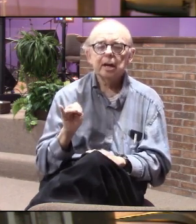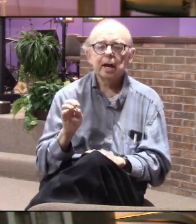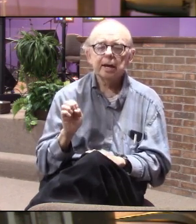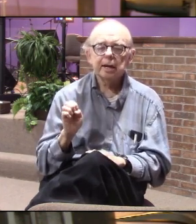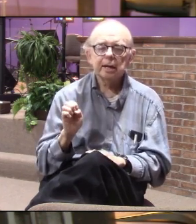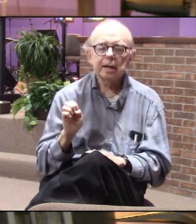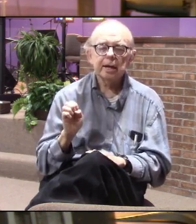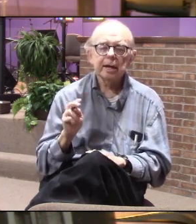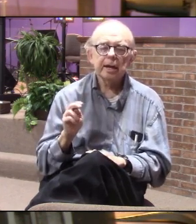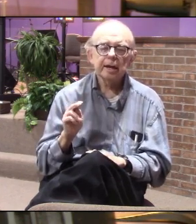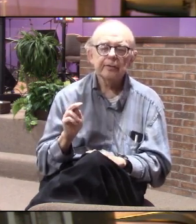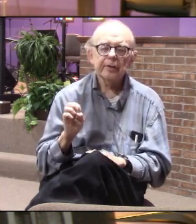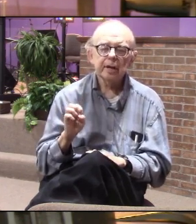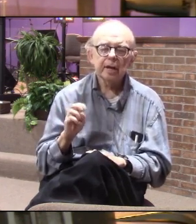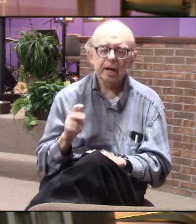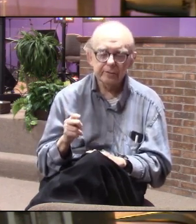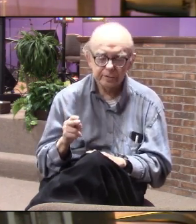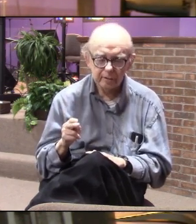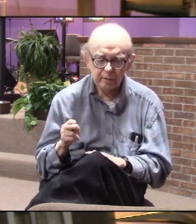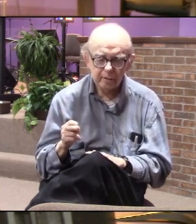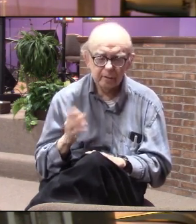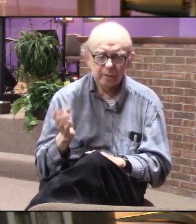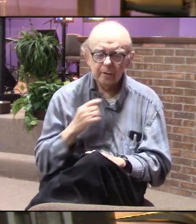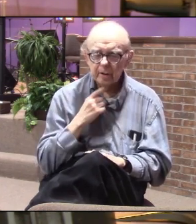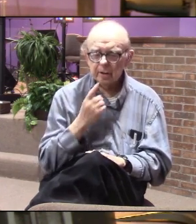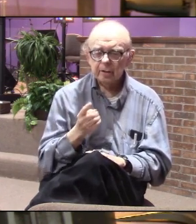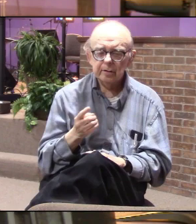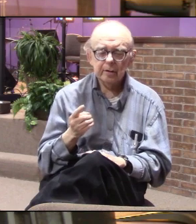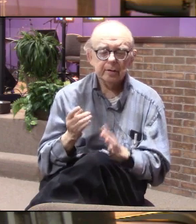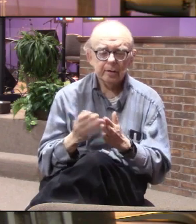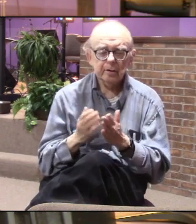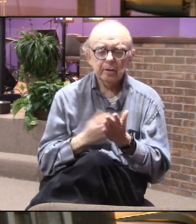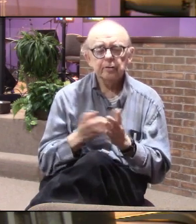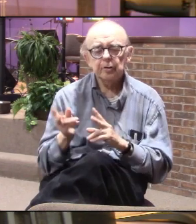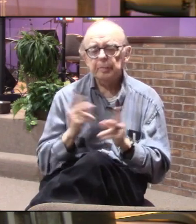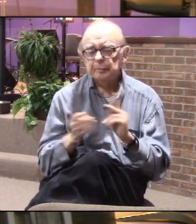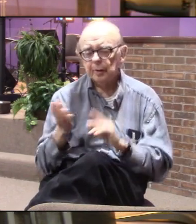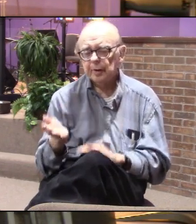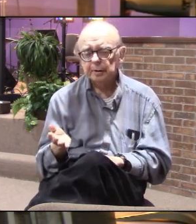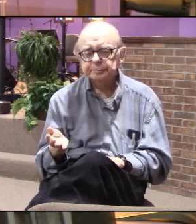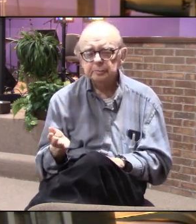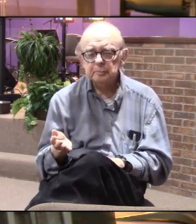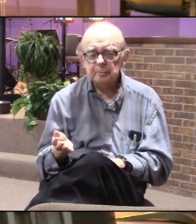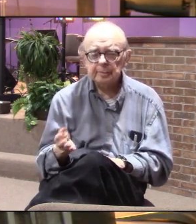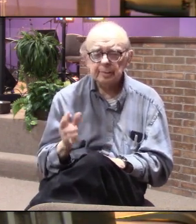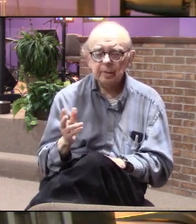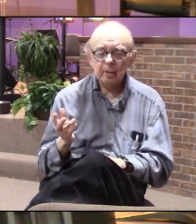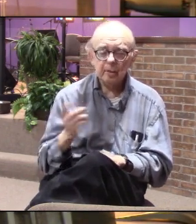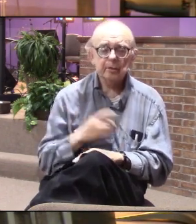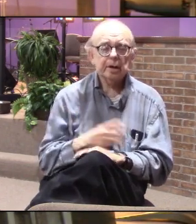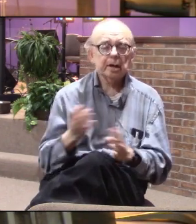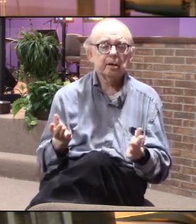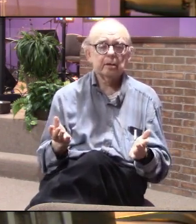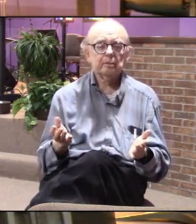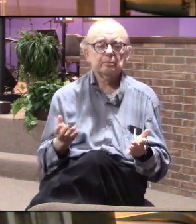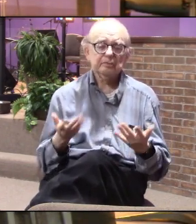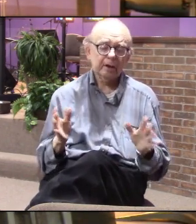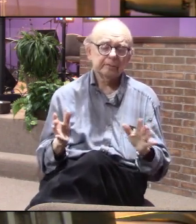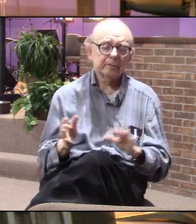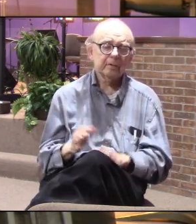okay? And so I want you to tell this message to these people. 3 days, they're